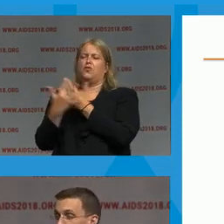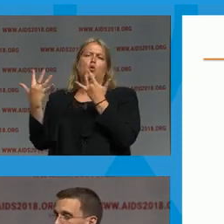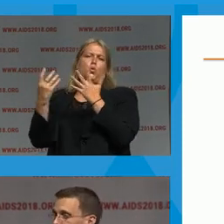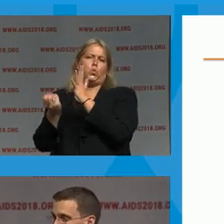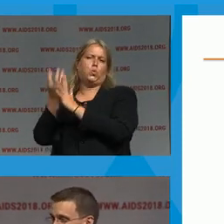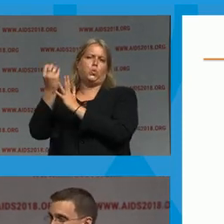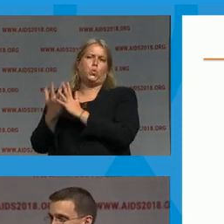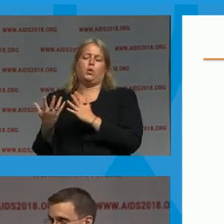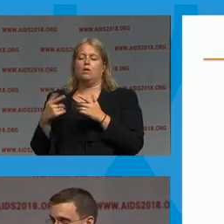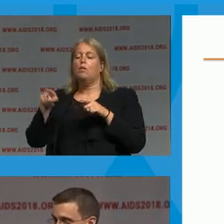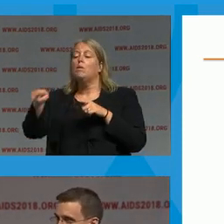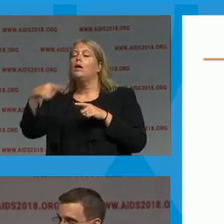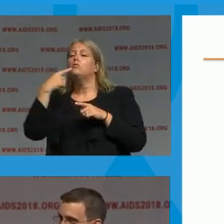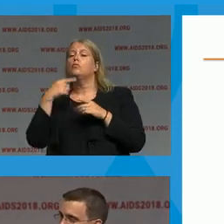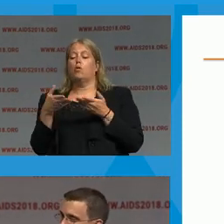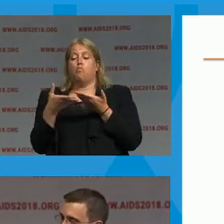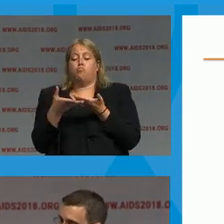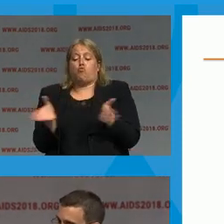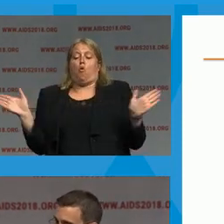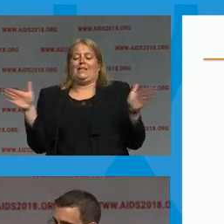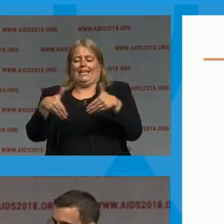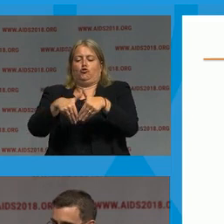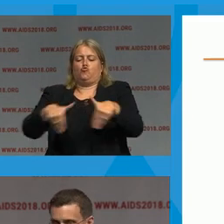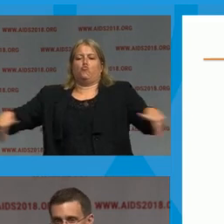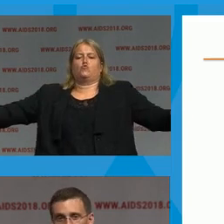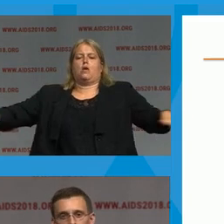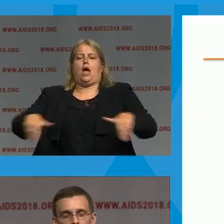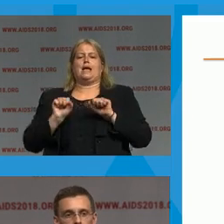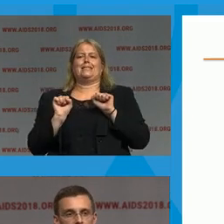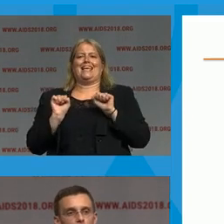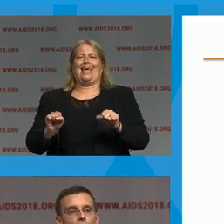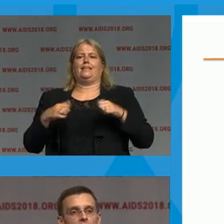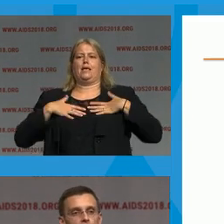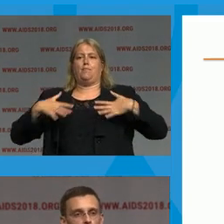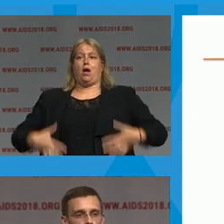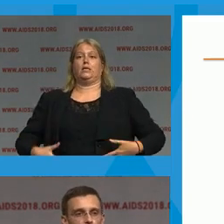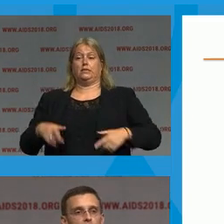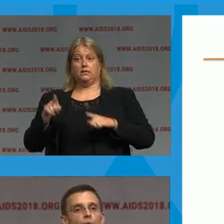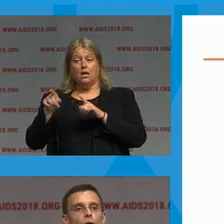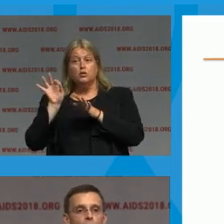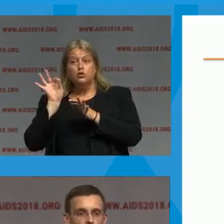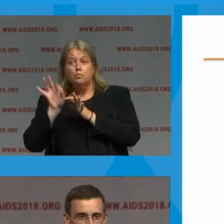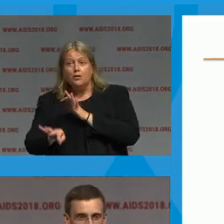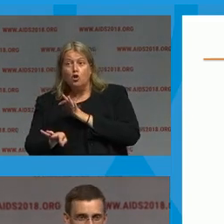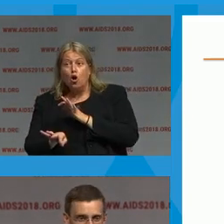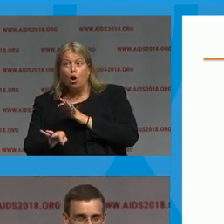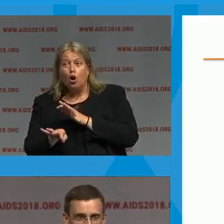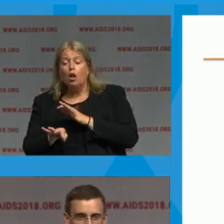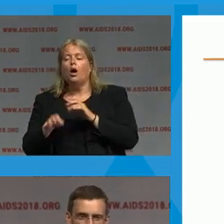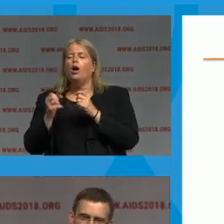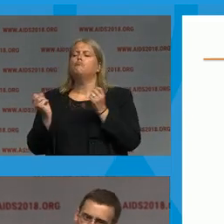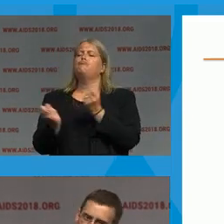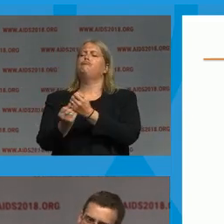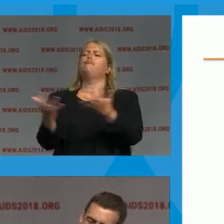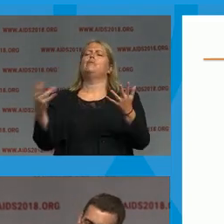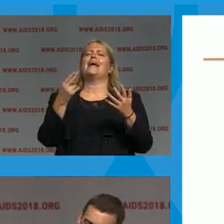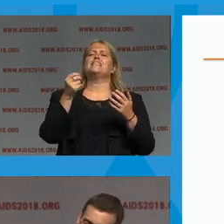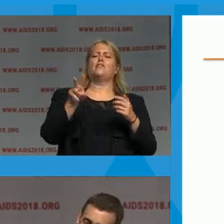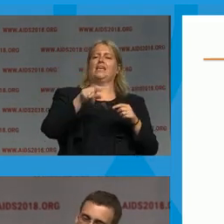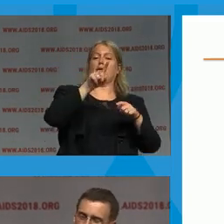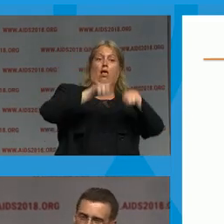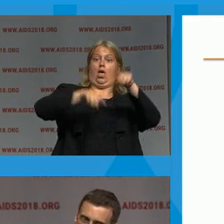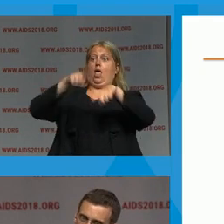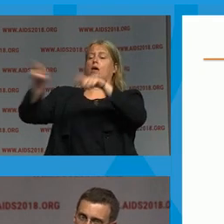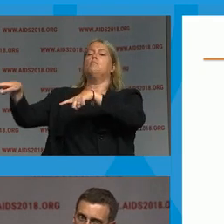that we call broadly neutralizing antibodies. And what makes these special is that they can bind to a very broad array of HIV. HIV is very